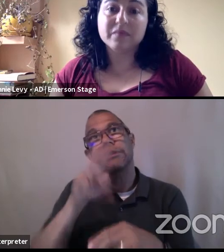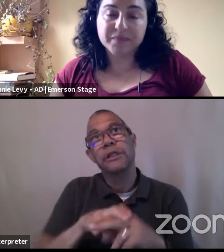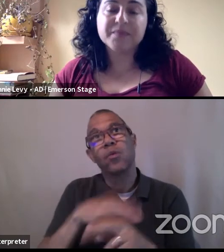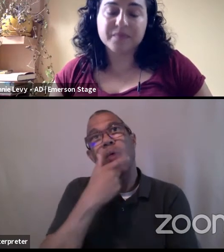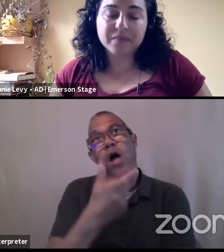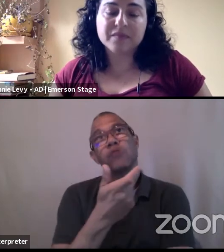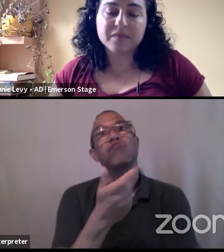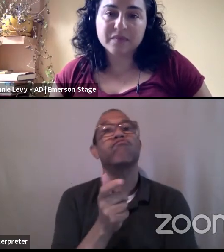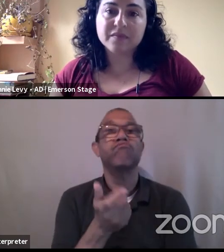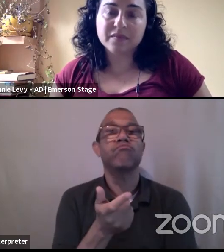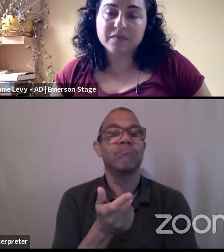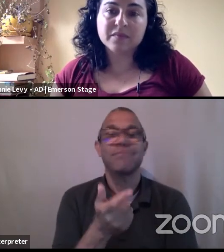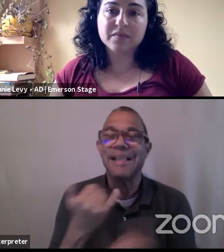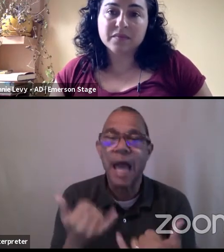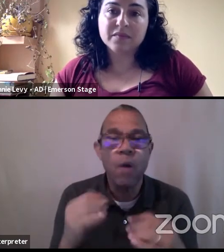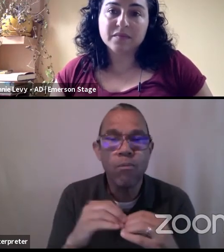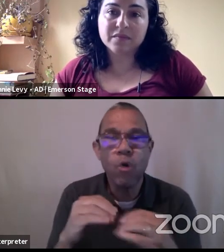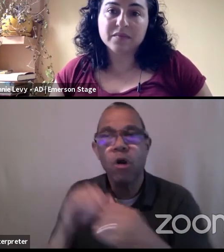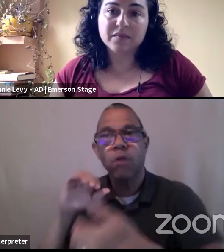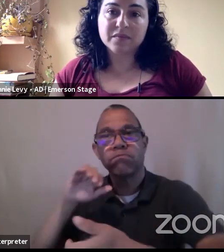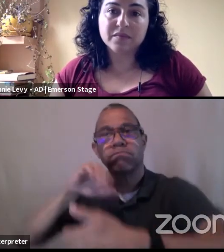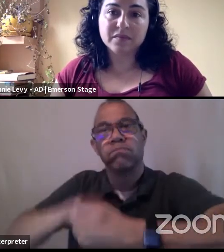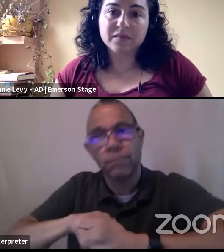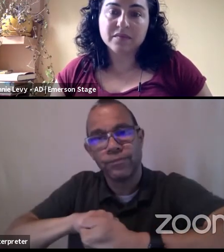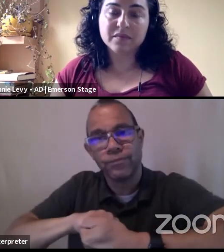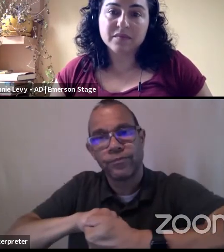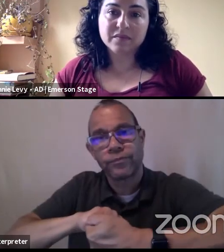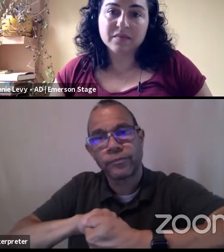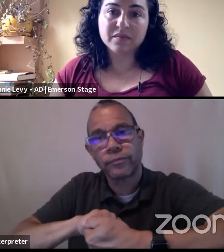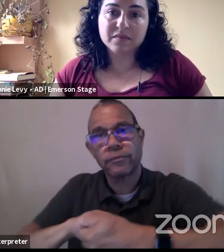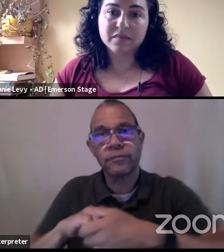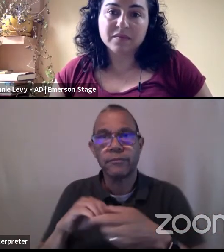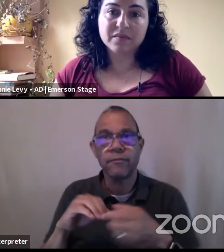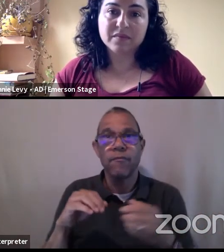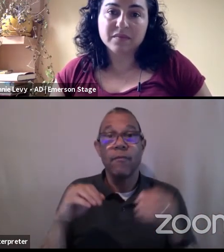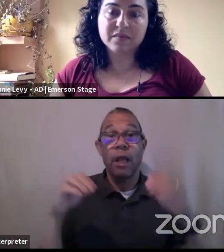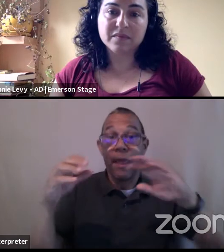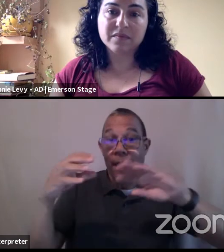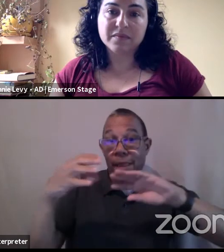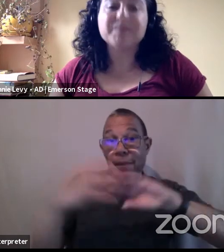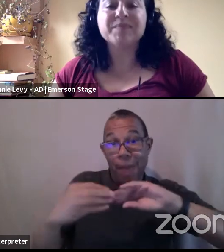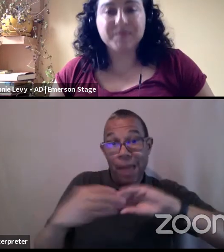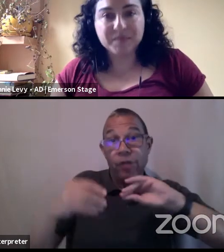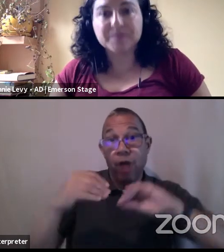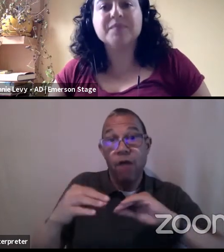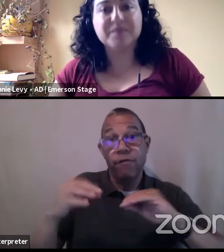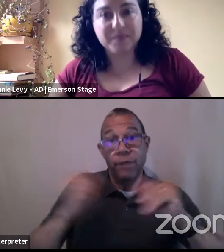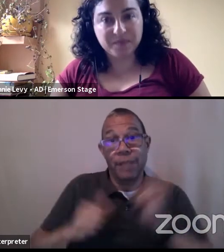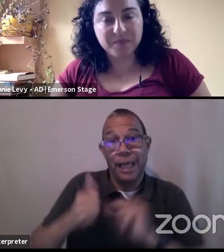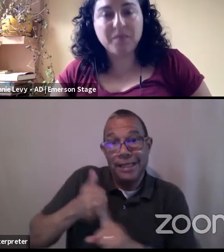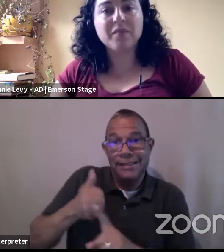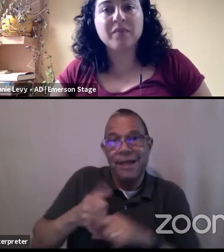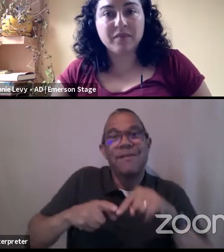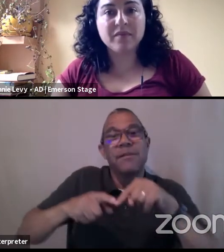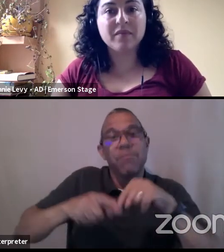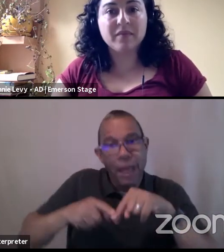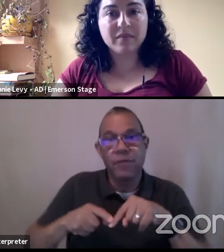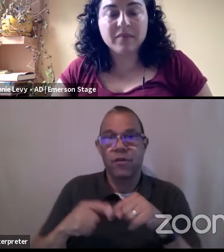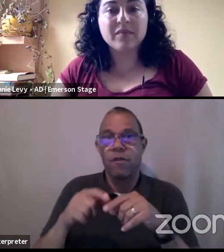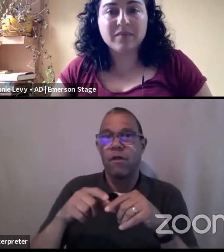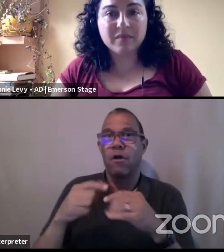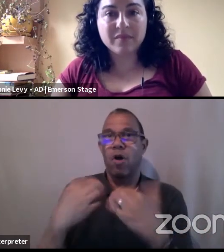where the theme or the message of the play almost depends on the audience, where the audience is absolutely